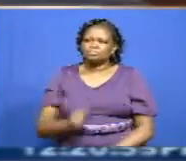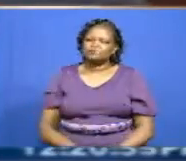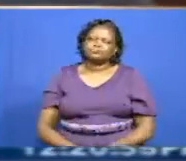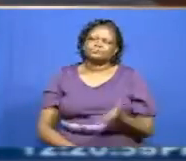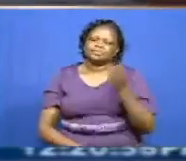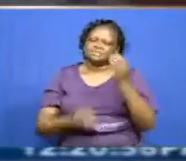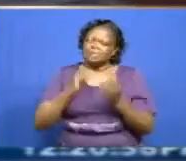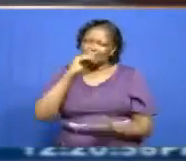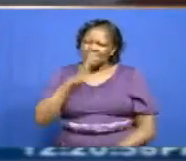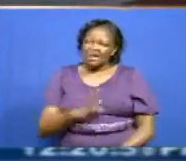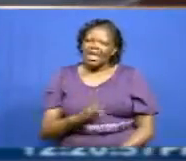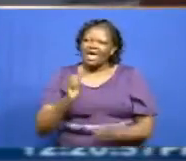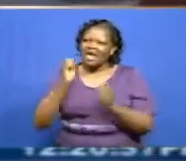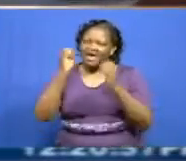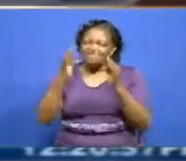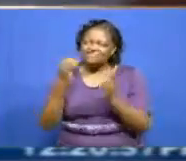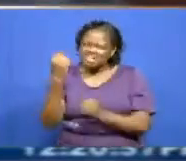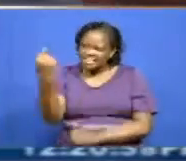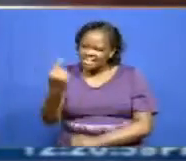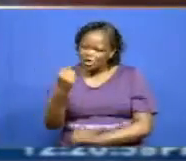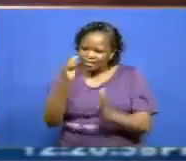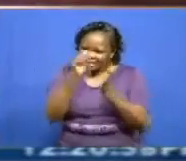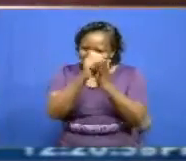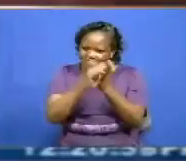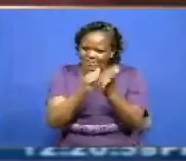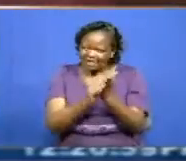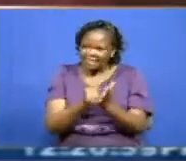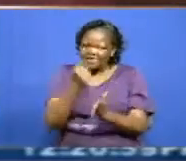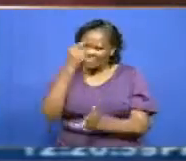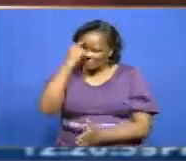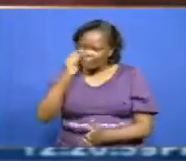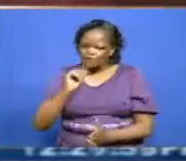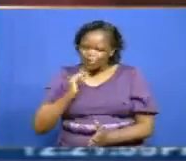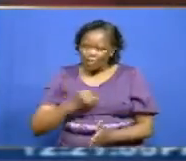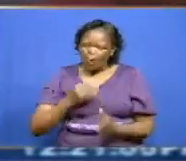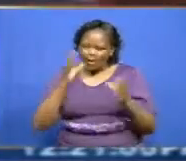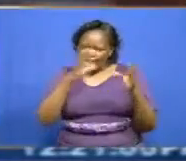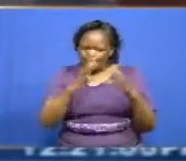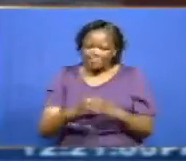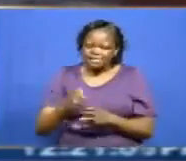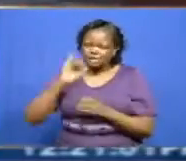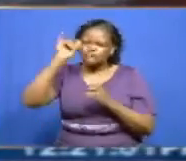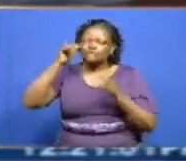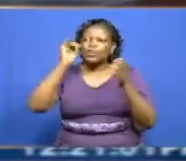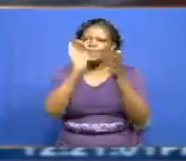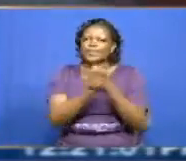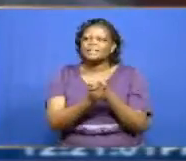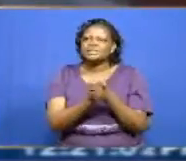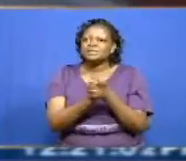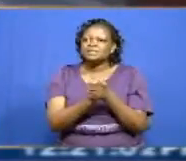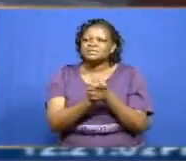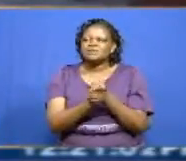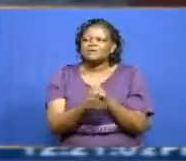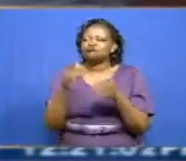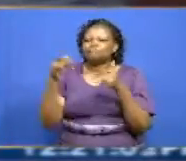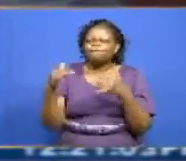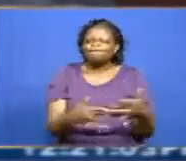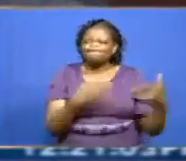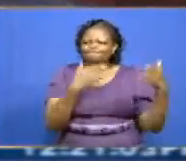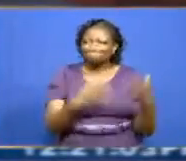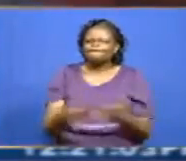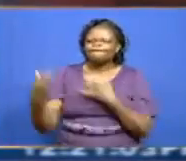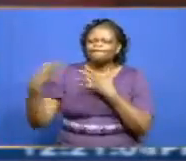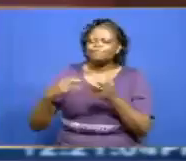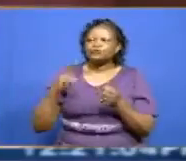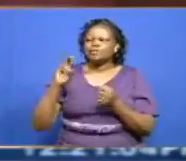Speaker, if the only agenda for our party, Jubilee, has been wrangles from 2018 up